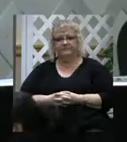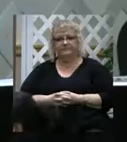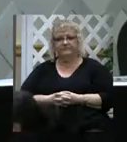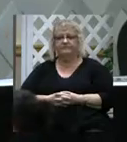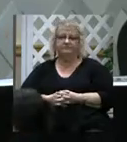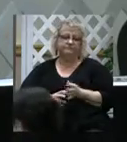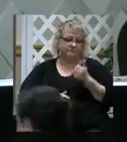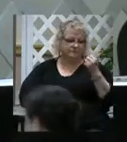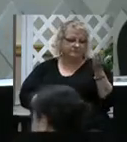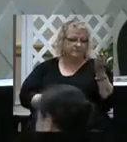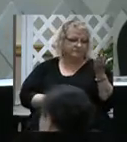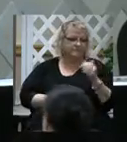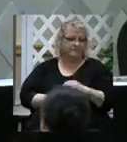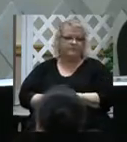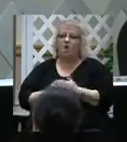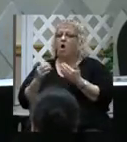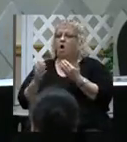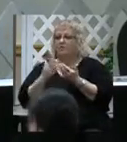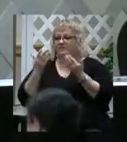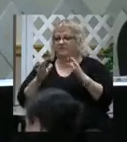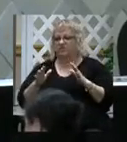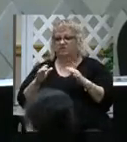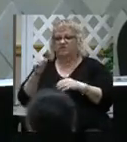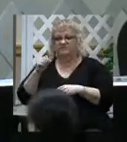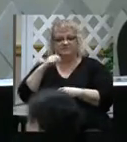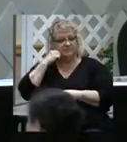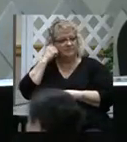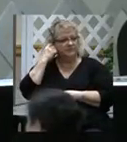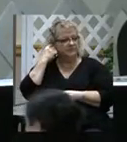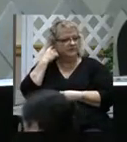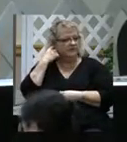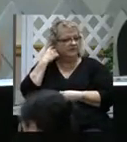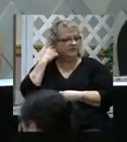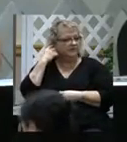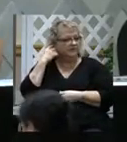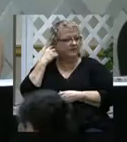Well, yeah, I'm almost at the end, yes, because